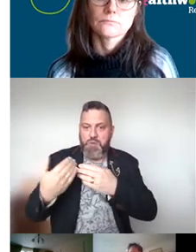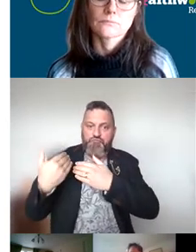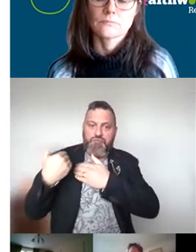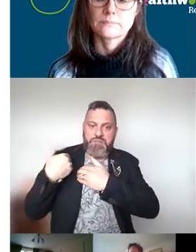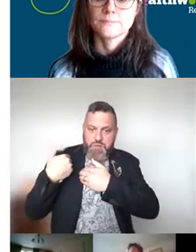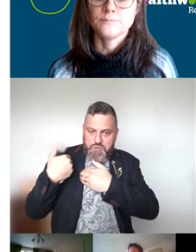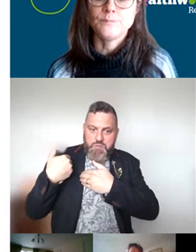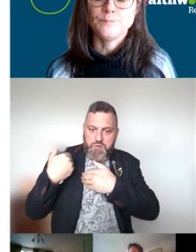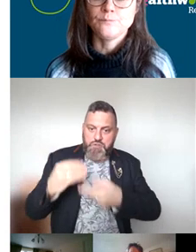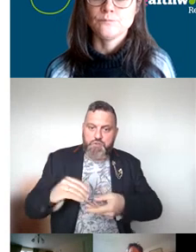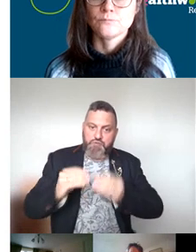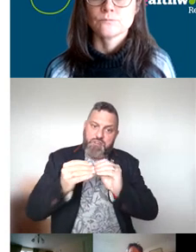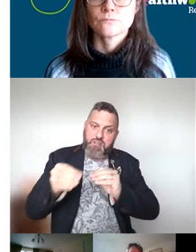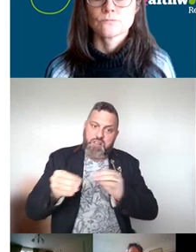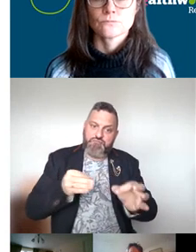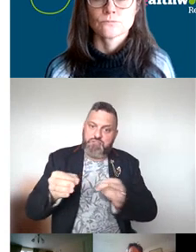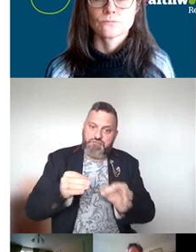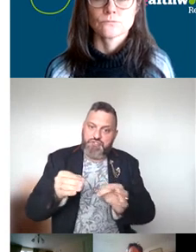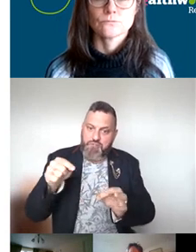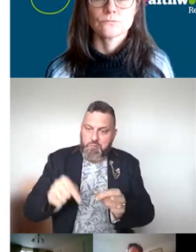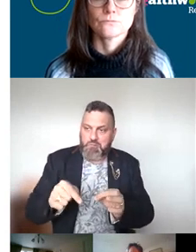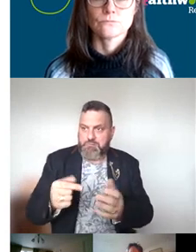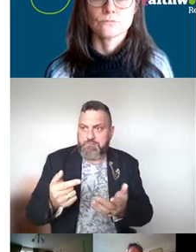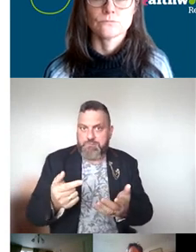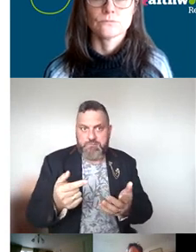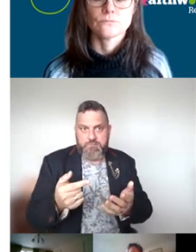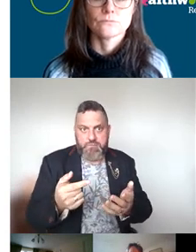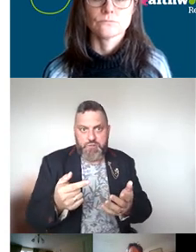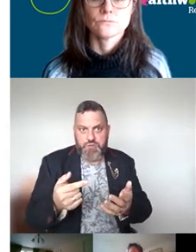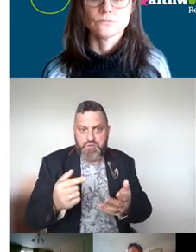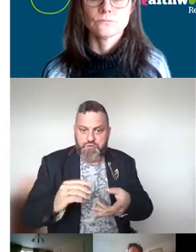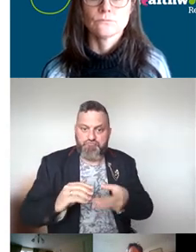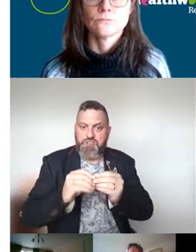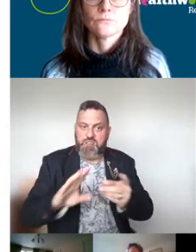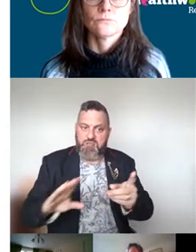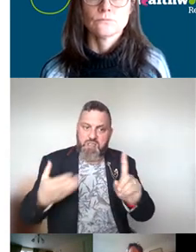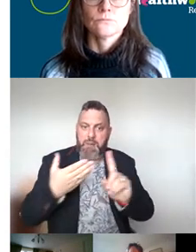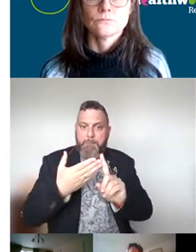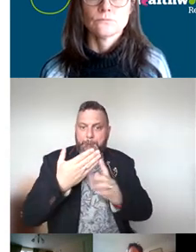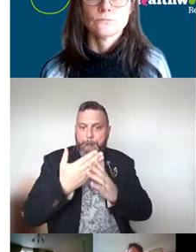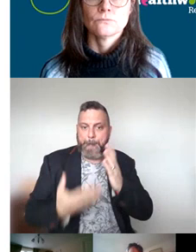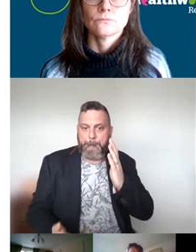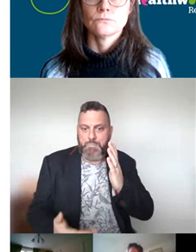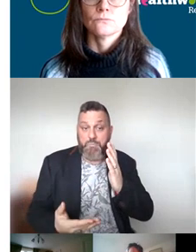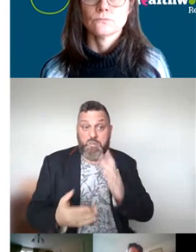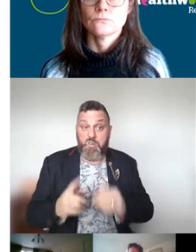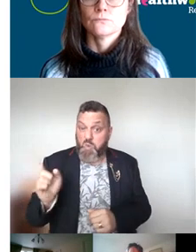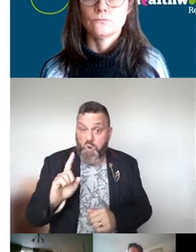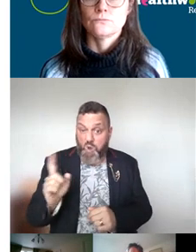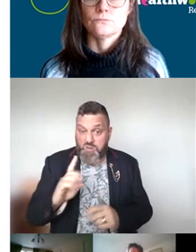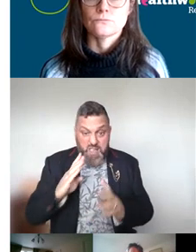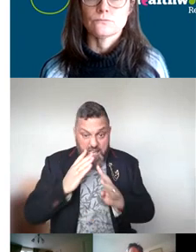that strategy and that direction of travel. So what is that direction